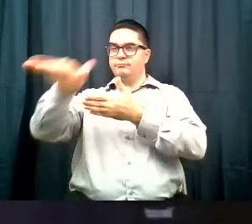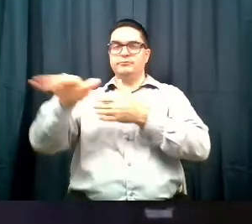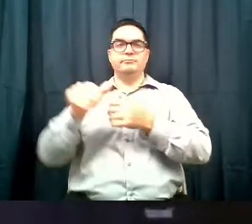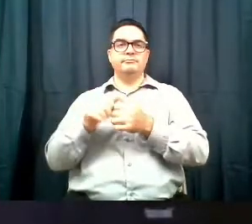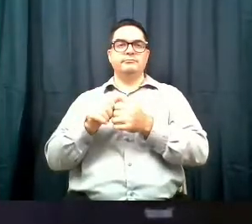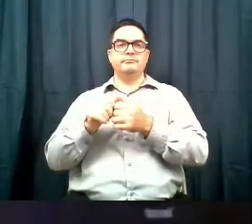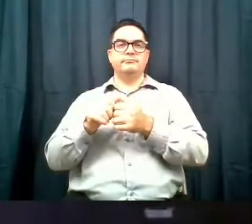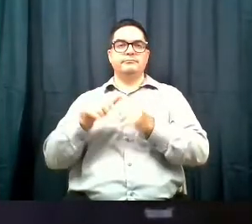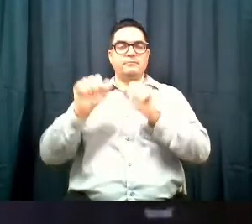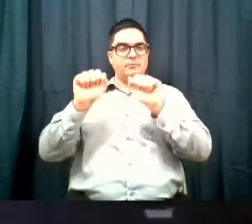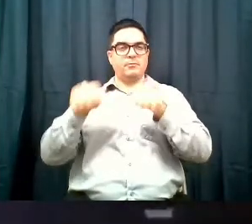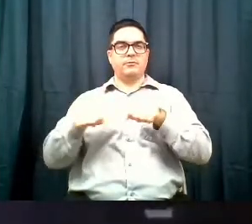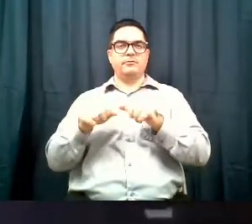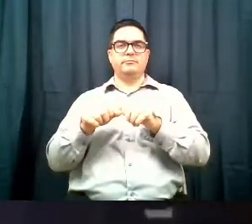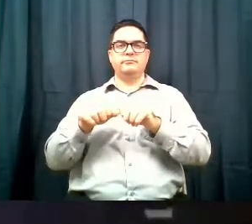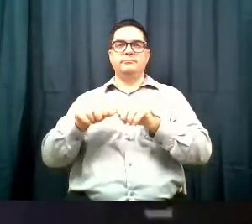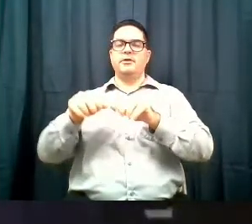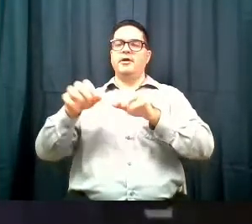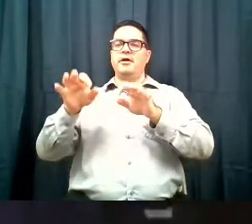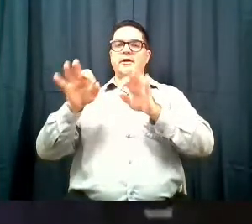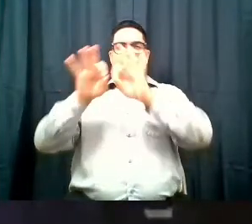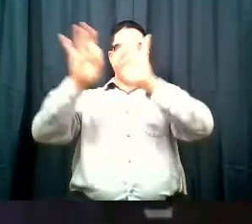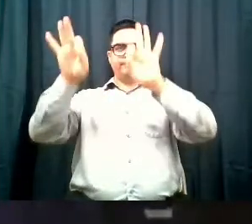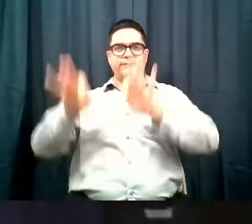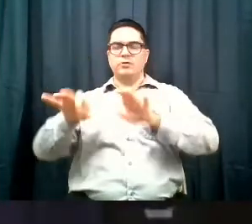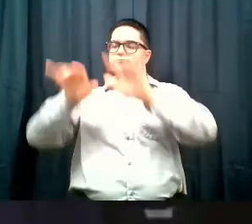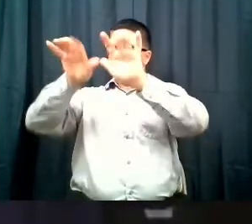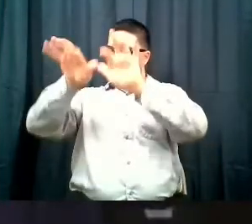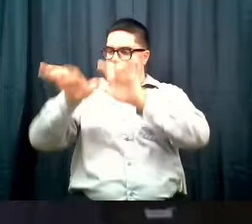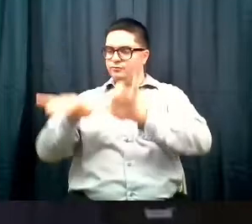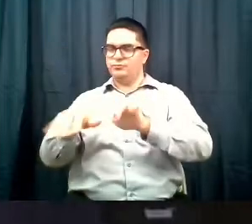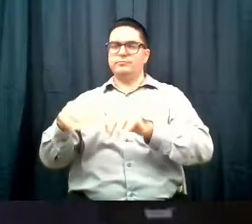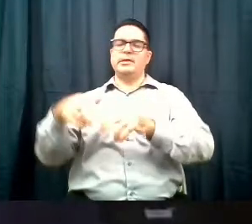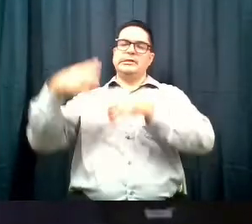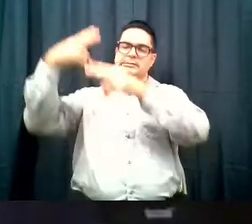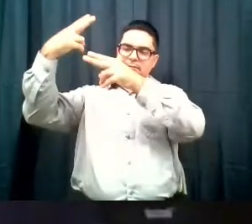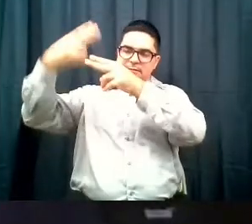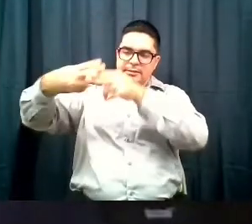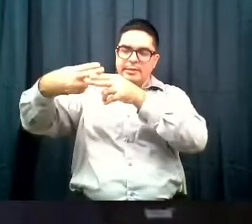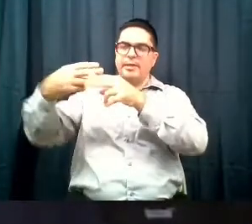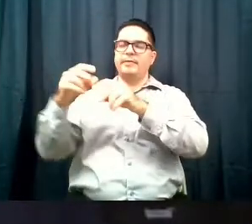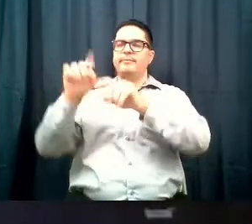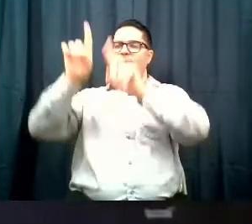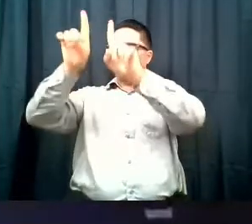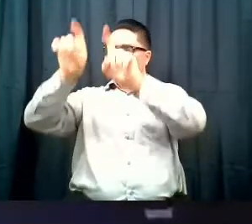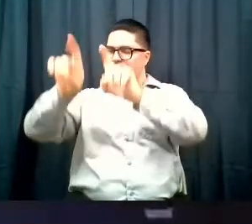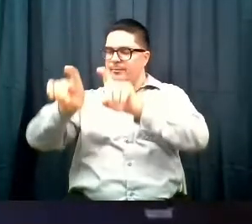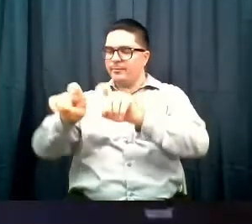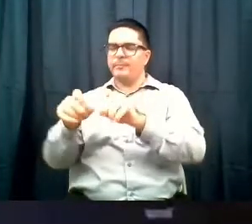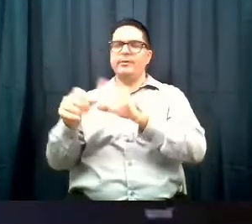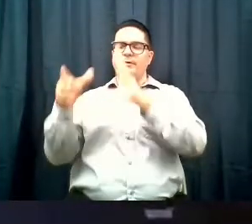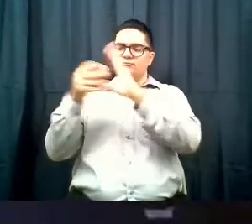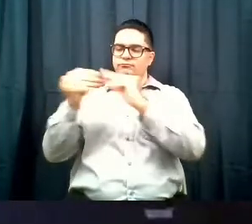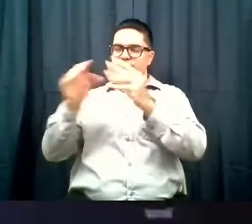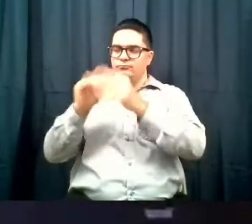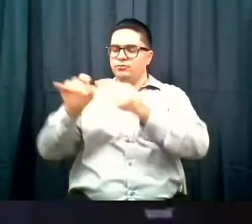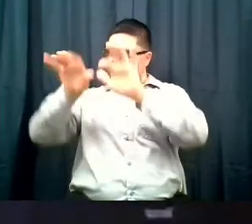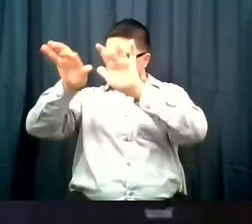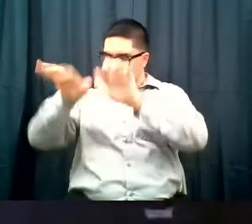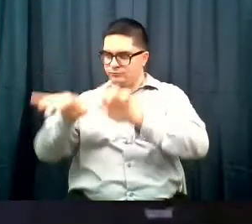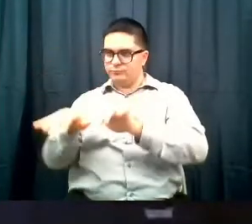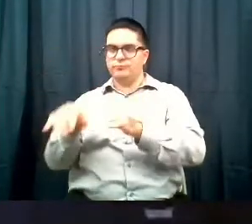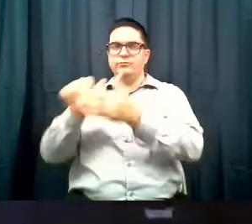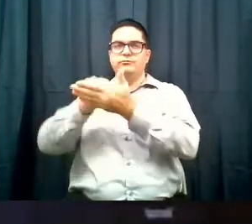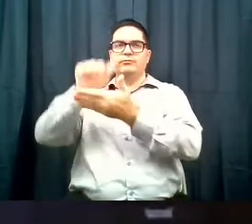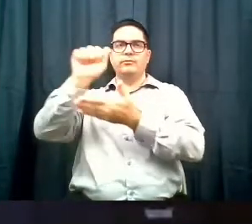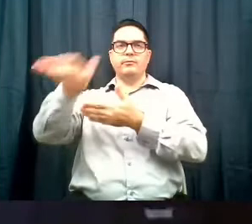webcast page, fill out the form, including your name and any questions or comments, and the board will later